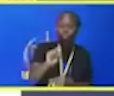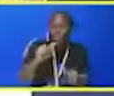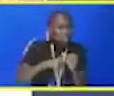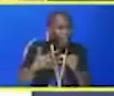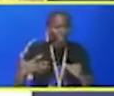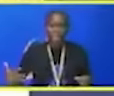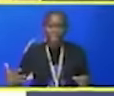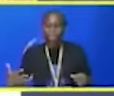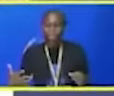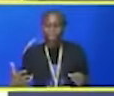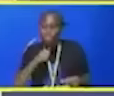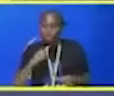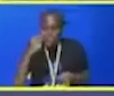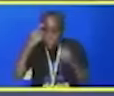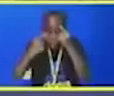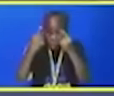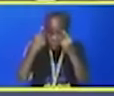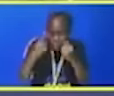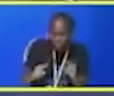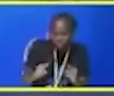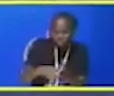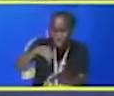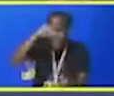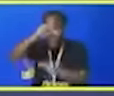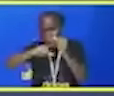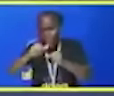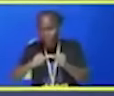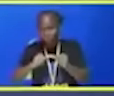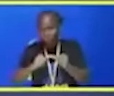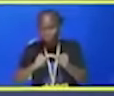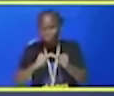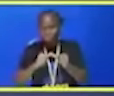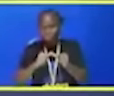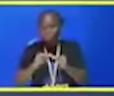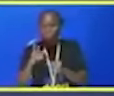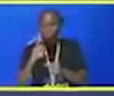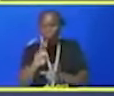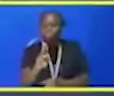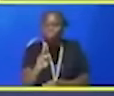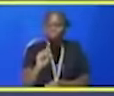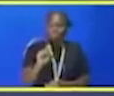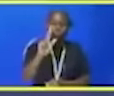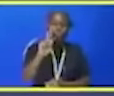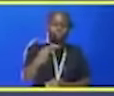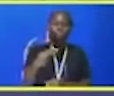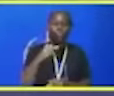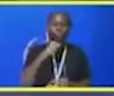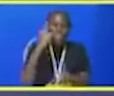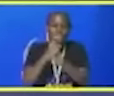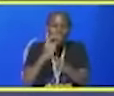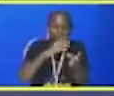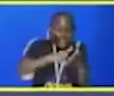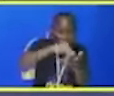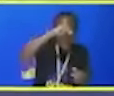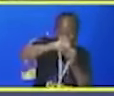woman. There is a roadmap through her life that leads you to experience God in a certain way.